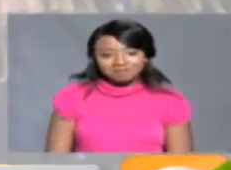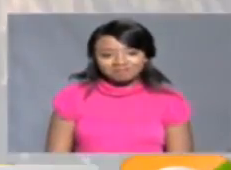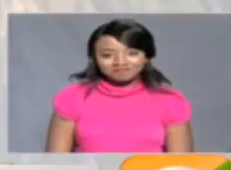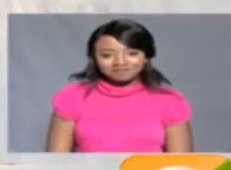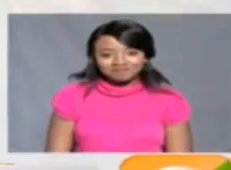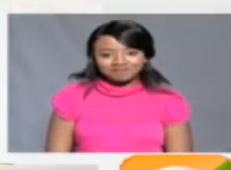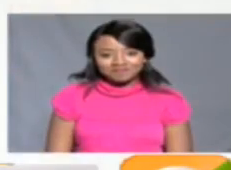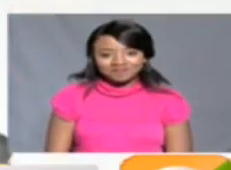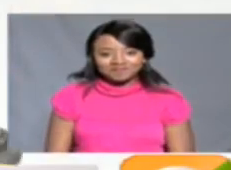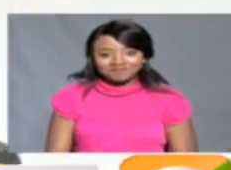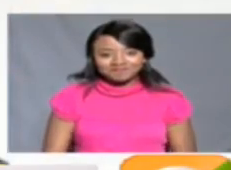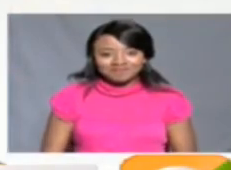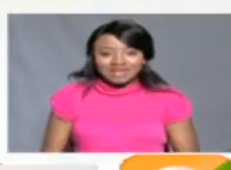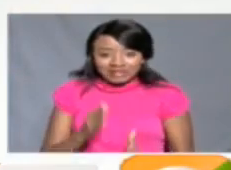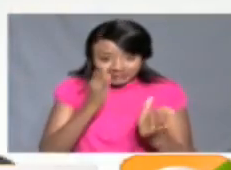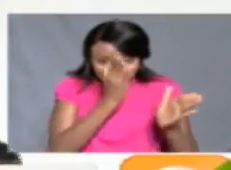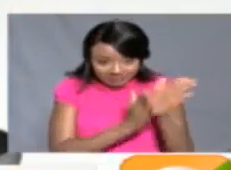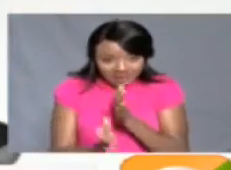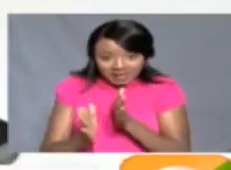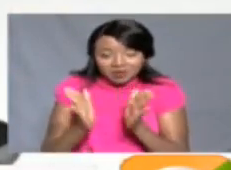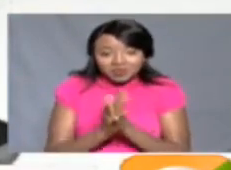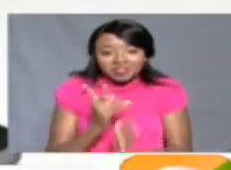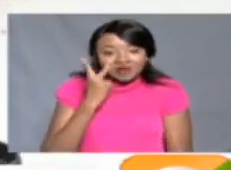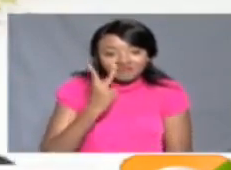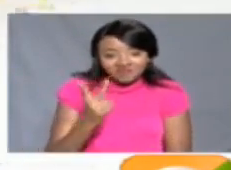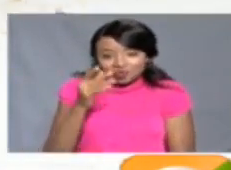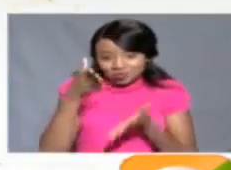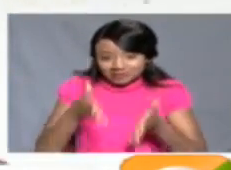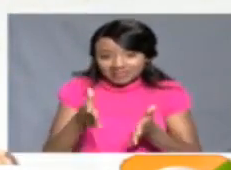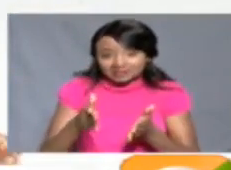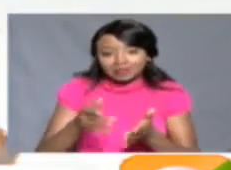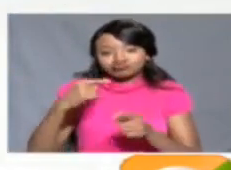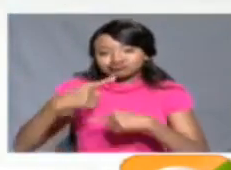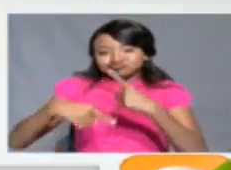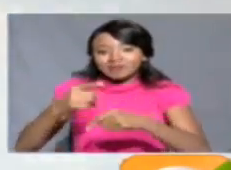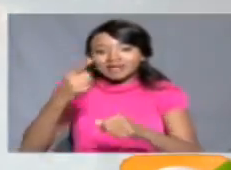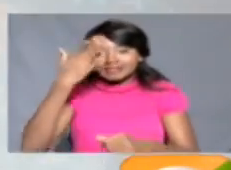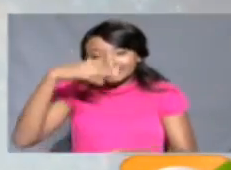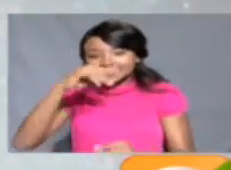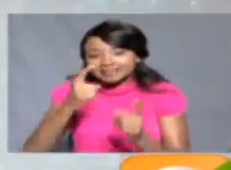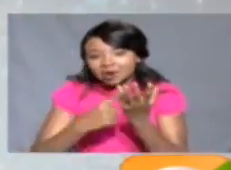Jipange na Viusasa promotion will run for the next 90 days.